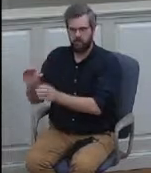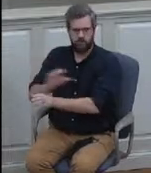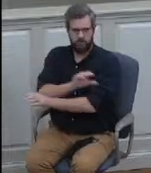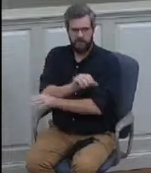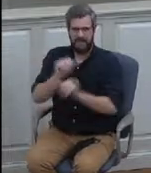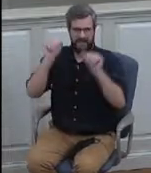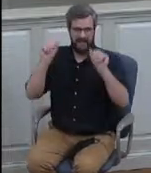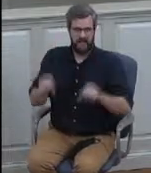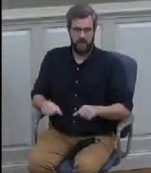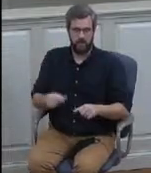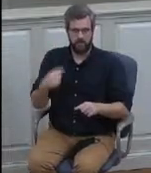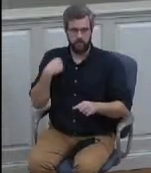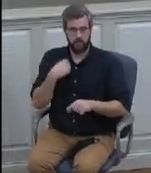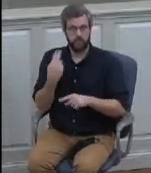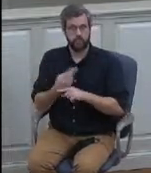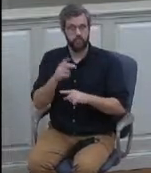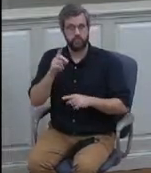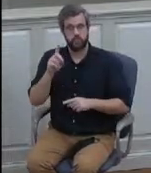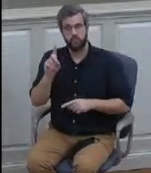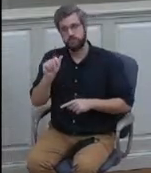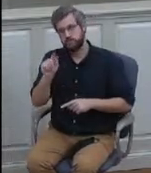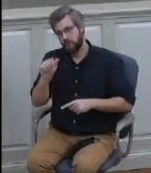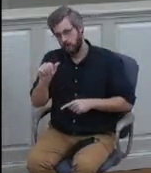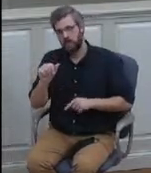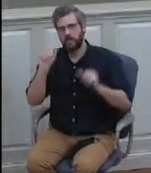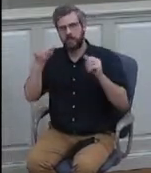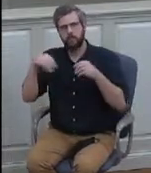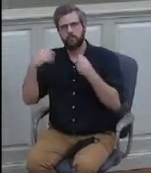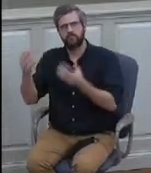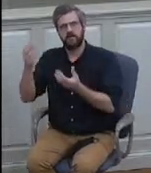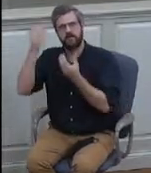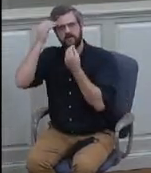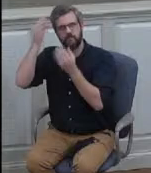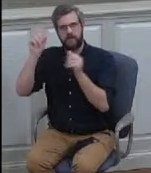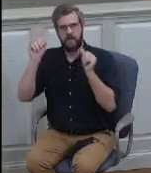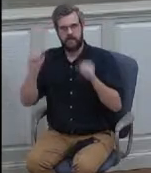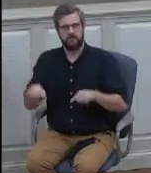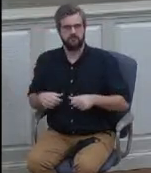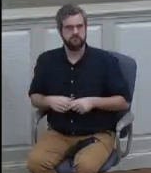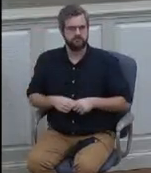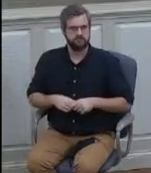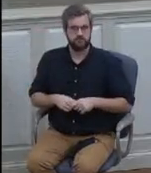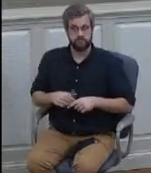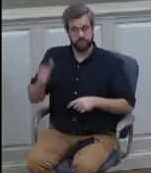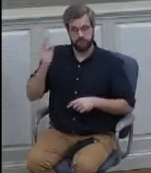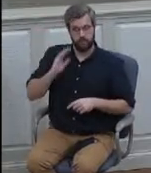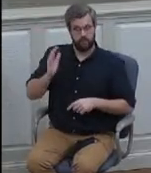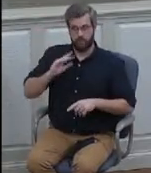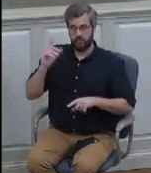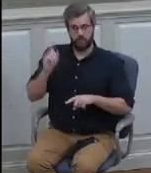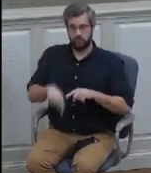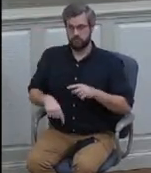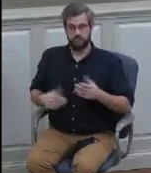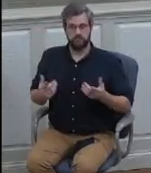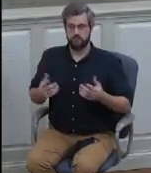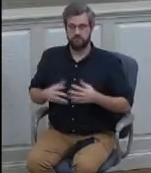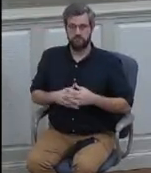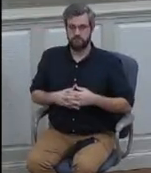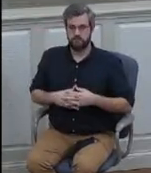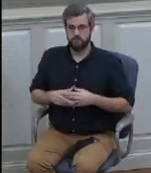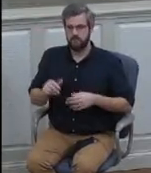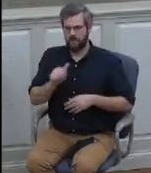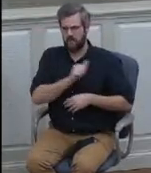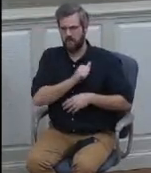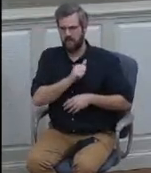outcome things that we can provide to you all with that data that we couldn't before. The